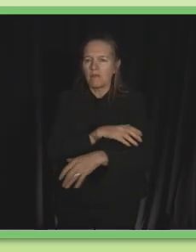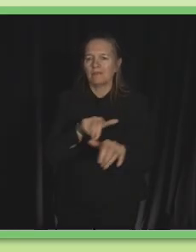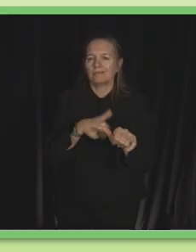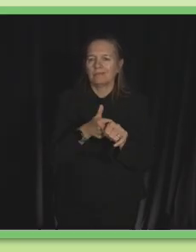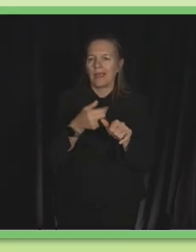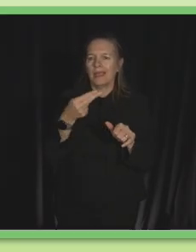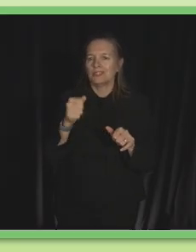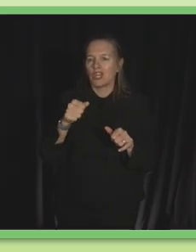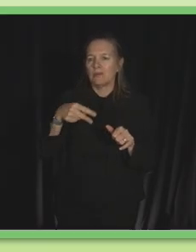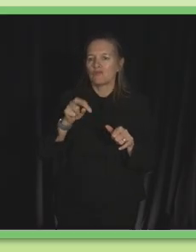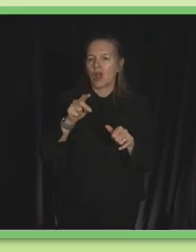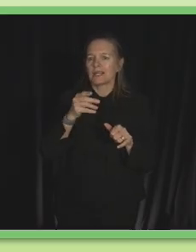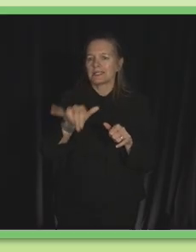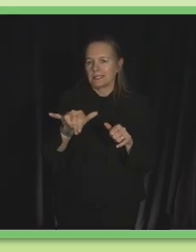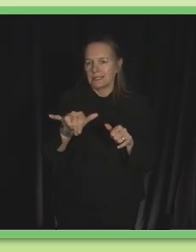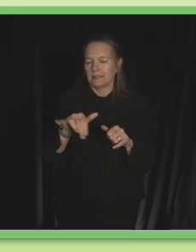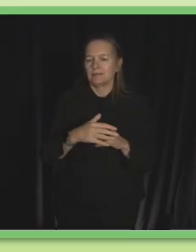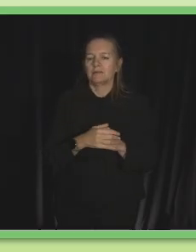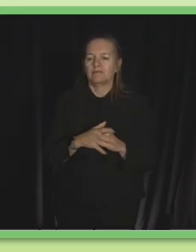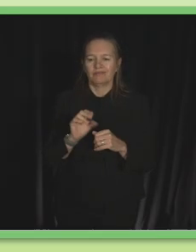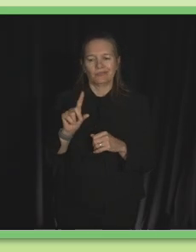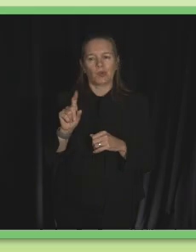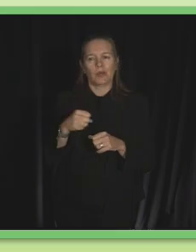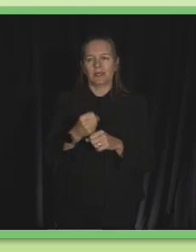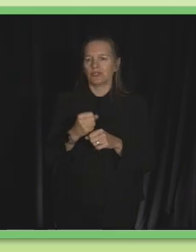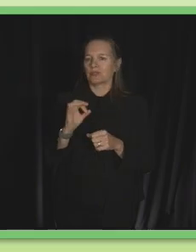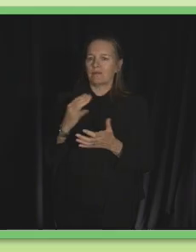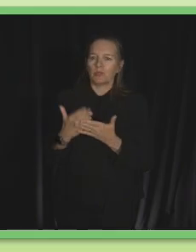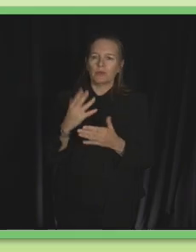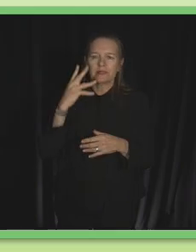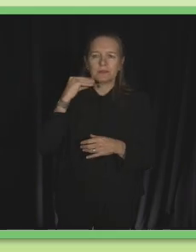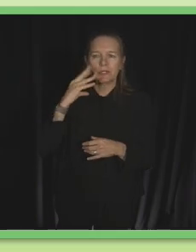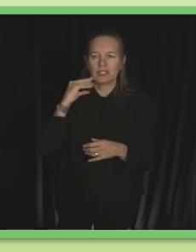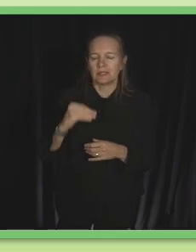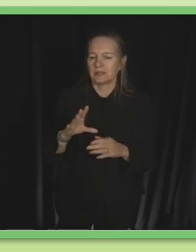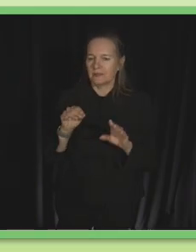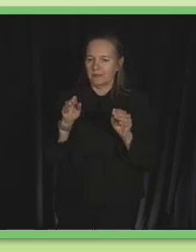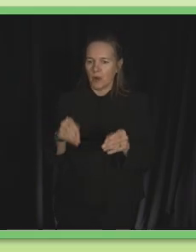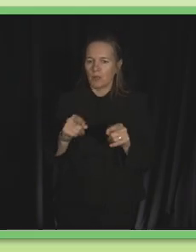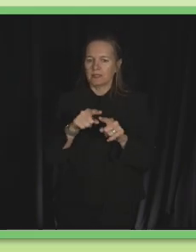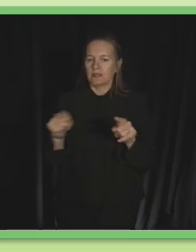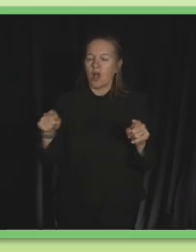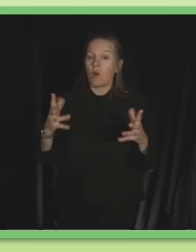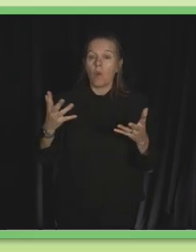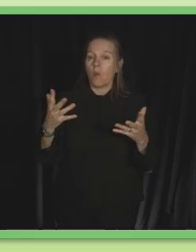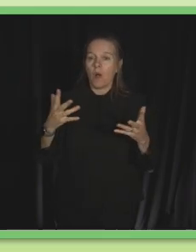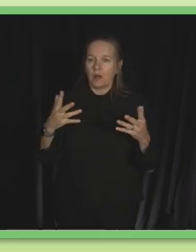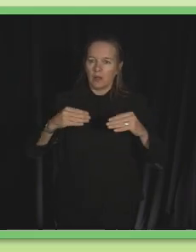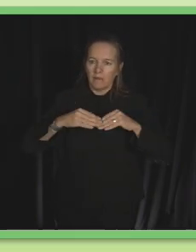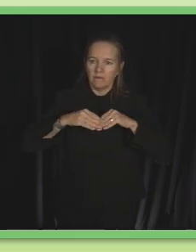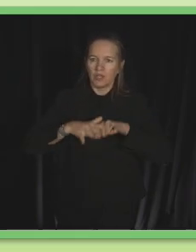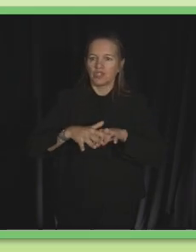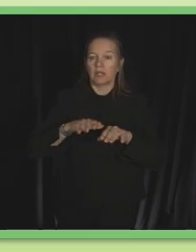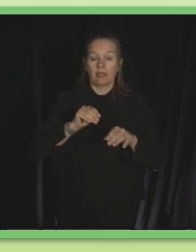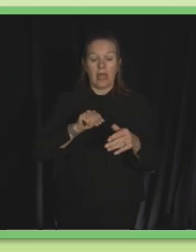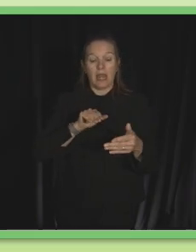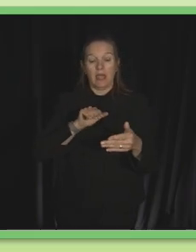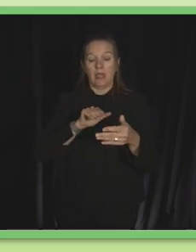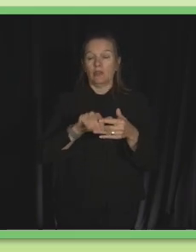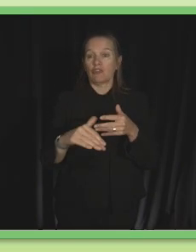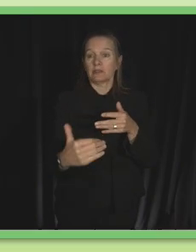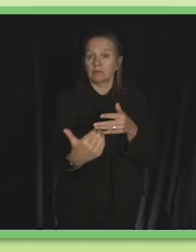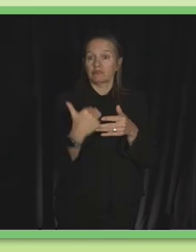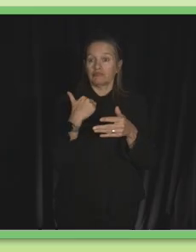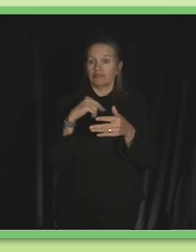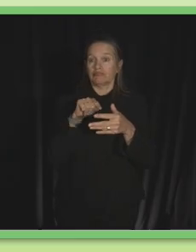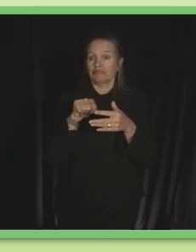with 20+ years of proven reverse proxy experience. It focuses on convergence. The ingress, the mesh, the proxy all become